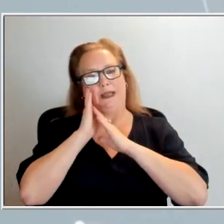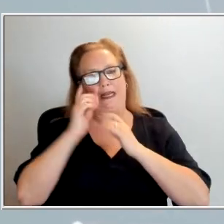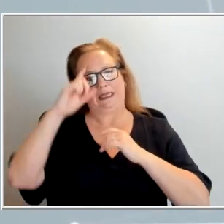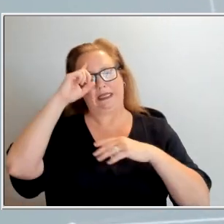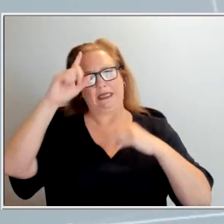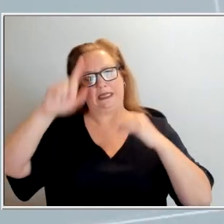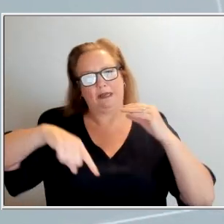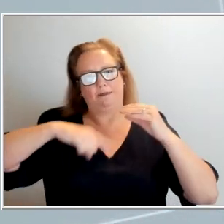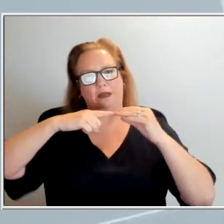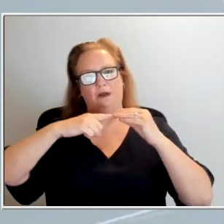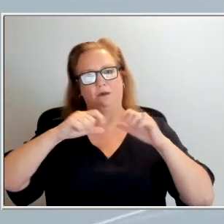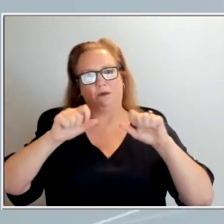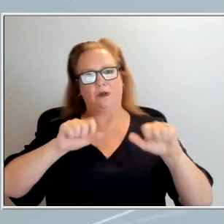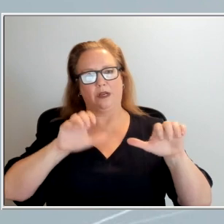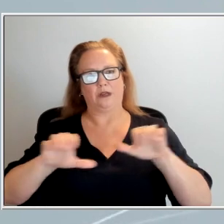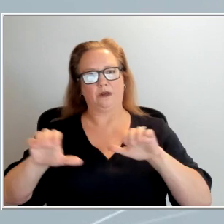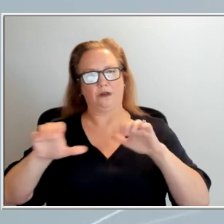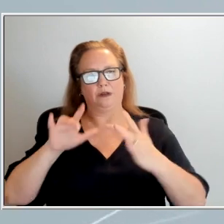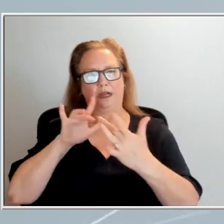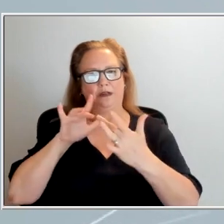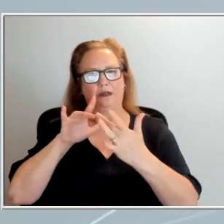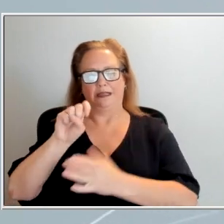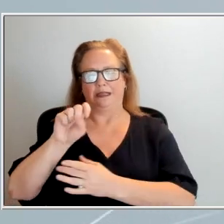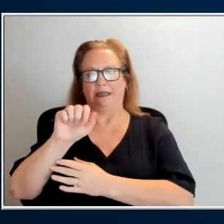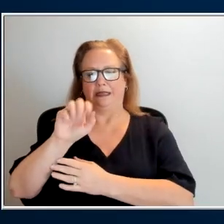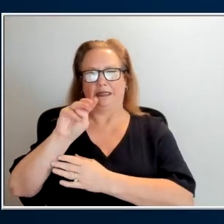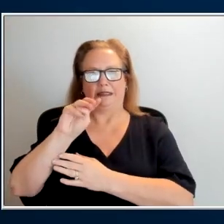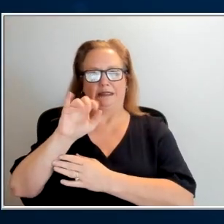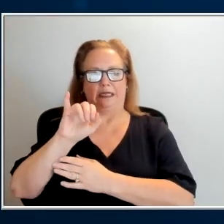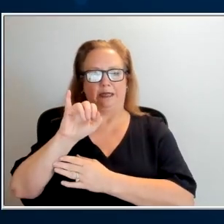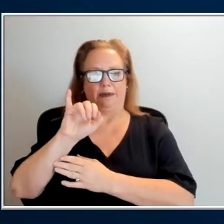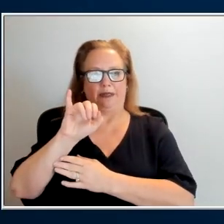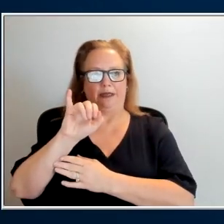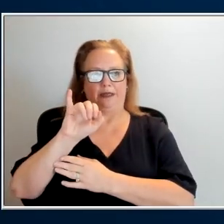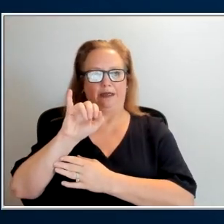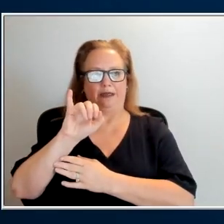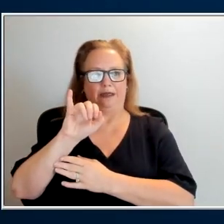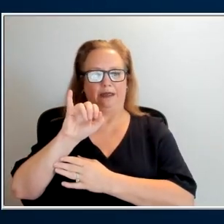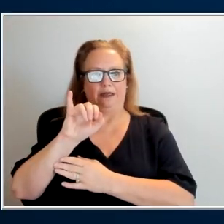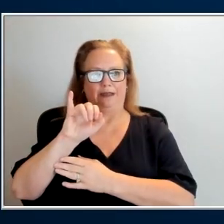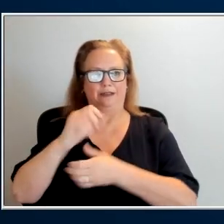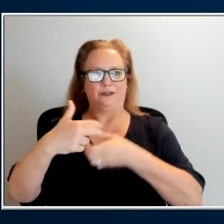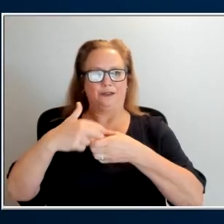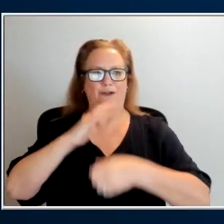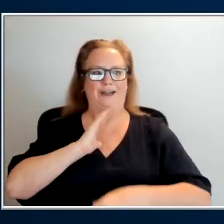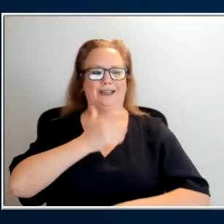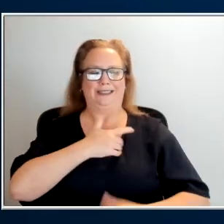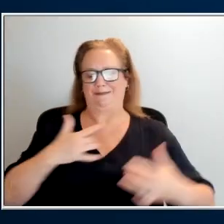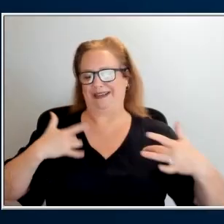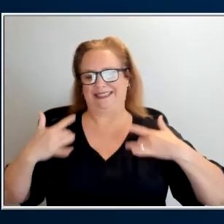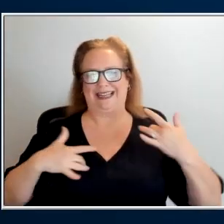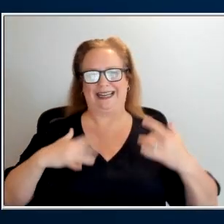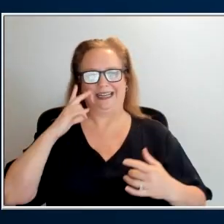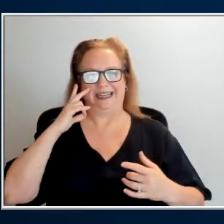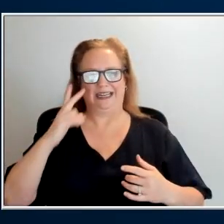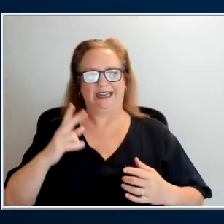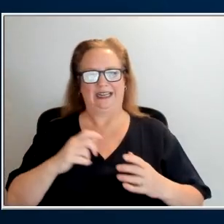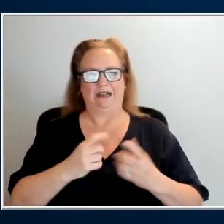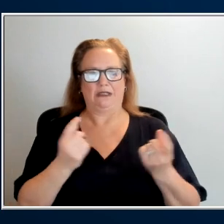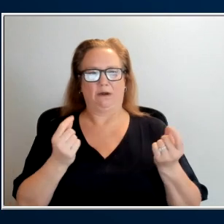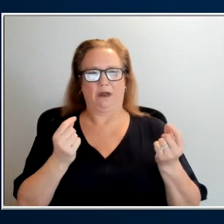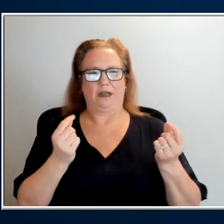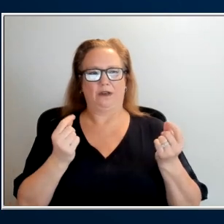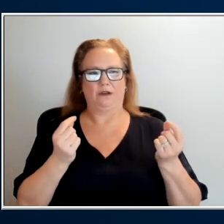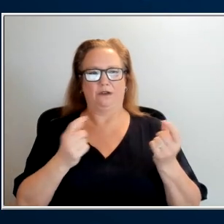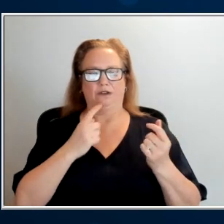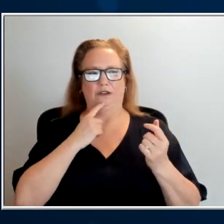could do, and I reached out to Sammy, who is joining us today, which I'm super excited about. And I was like, what can I do? And she's like, you